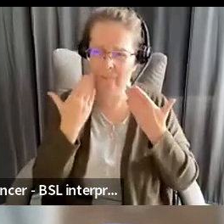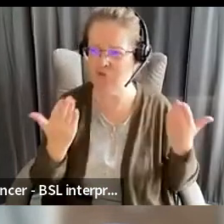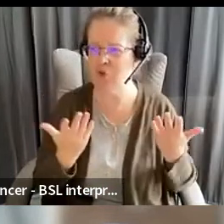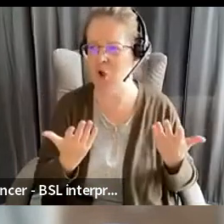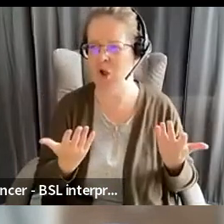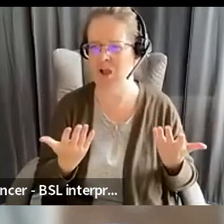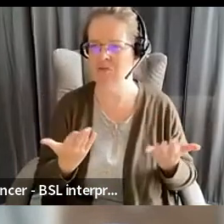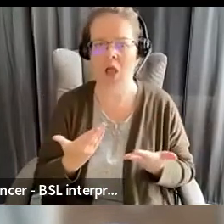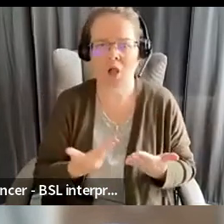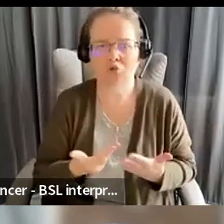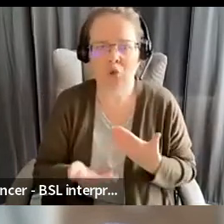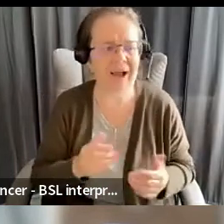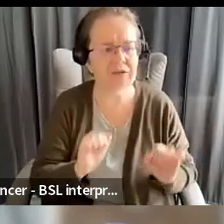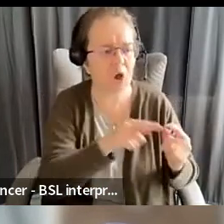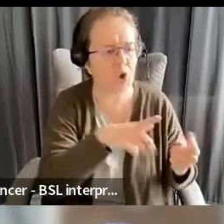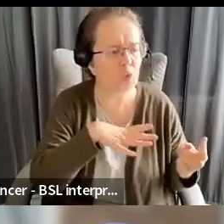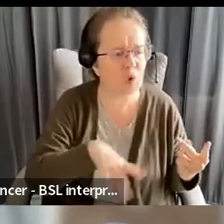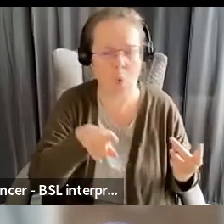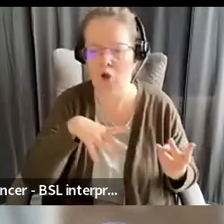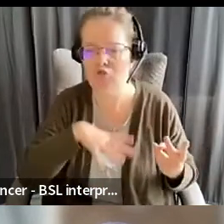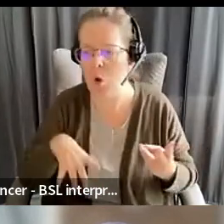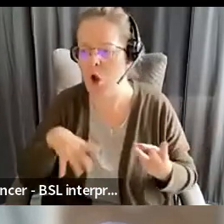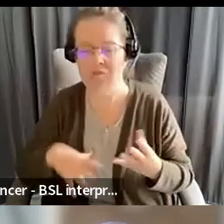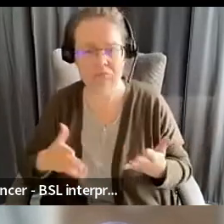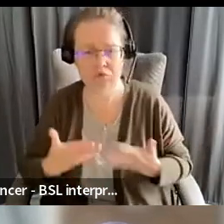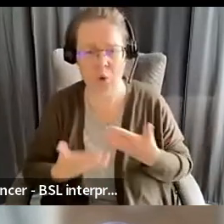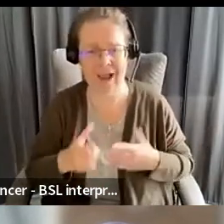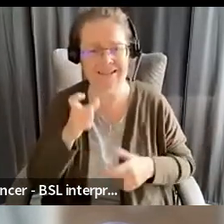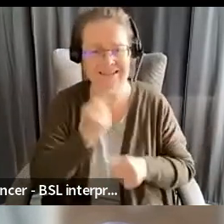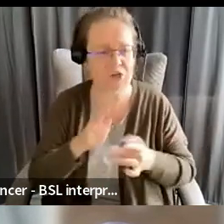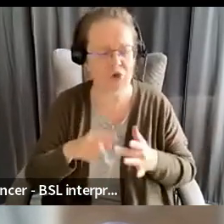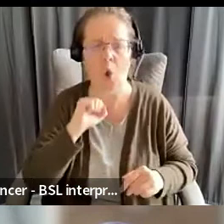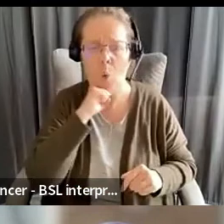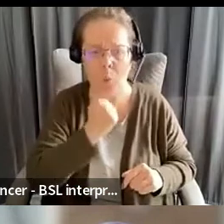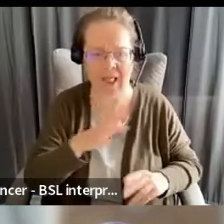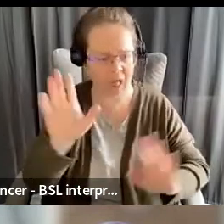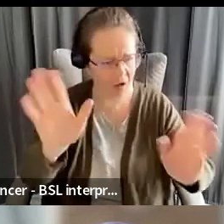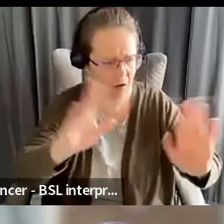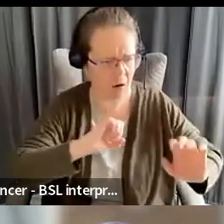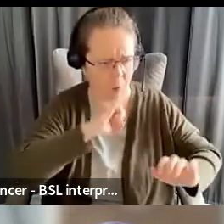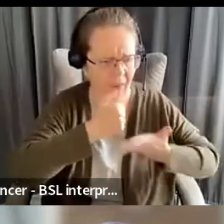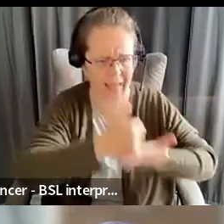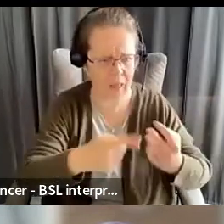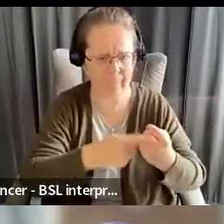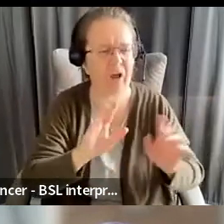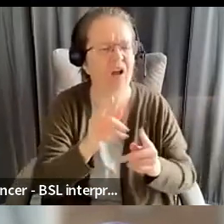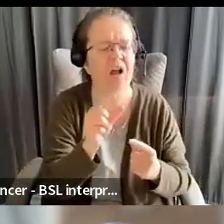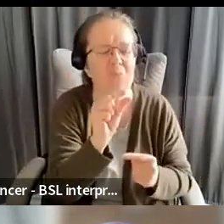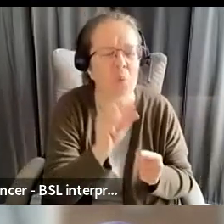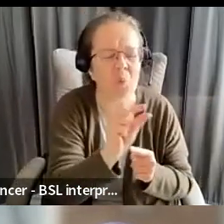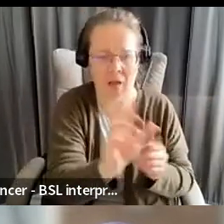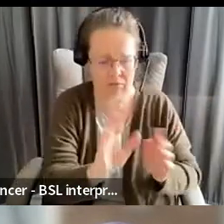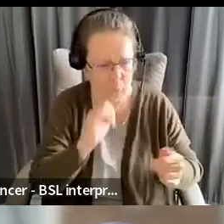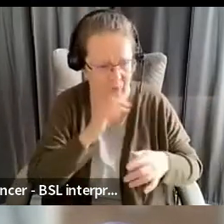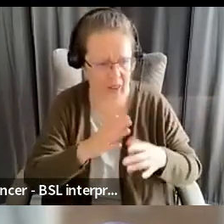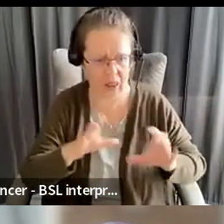no matter what your requirements are, like CGI will go out the way to help you in this regard. And even though it wasn't available with